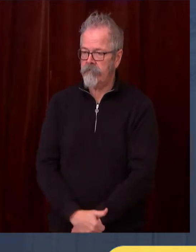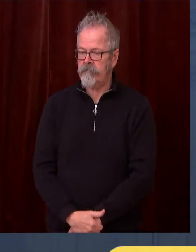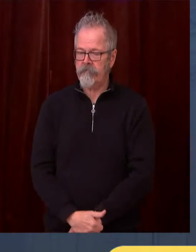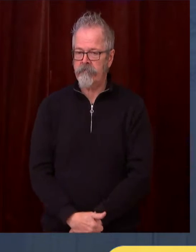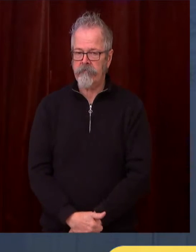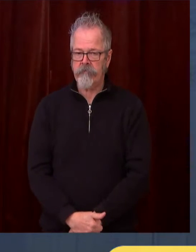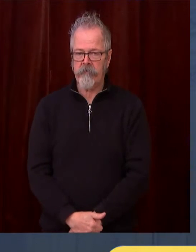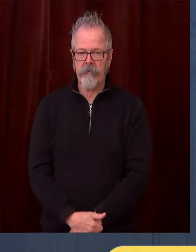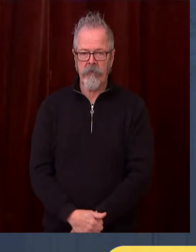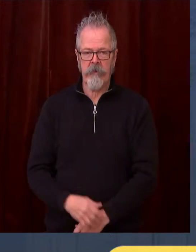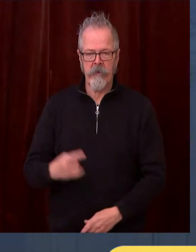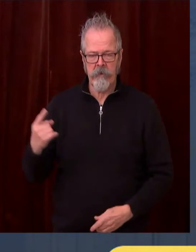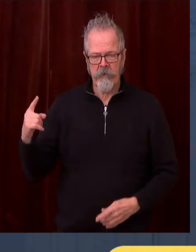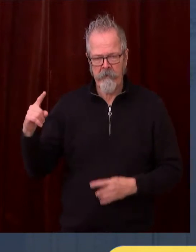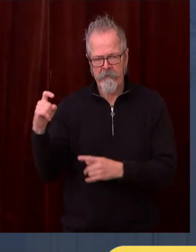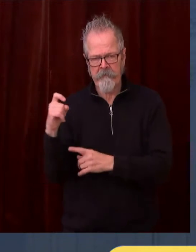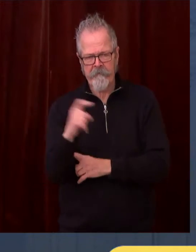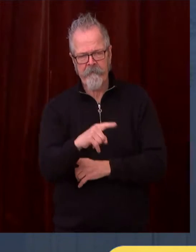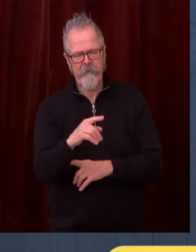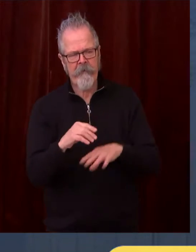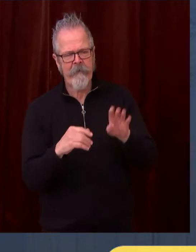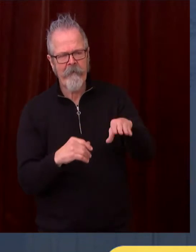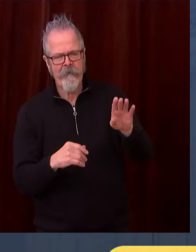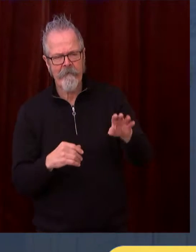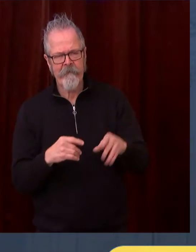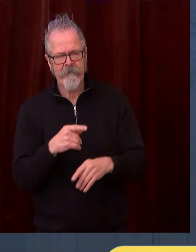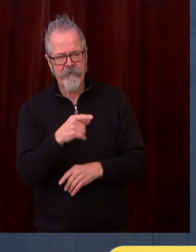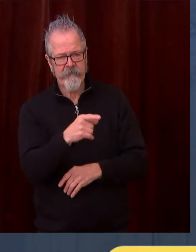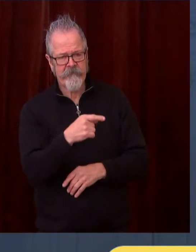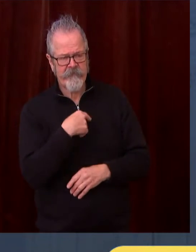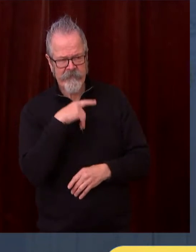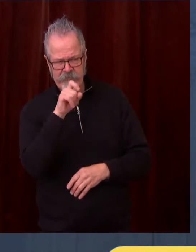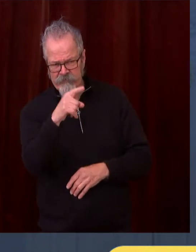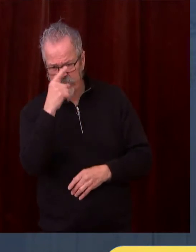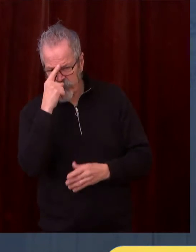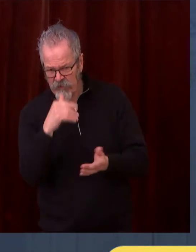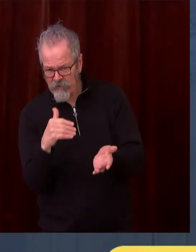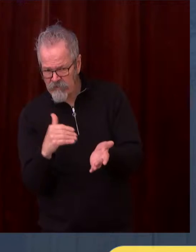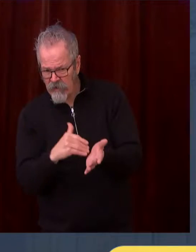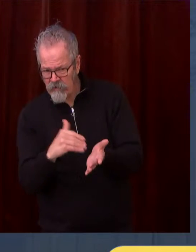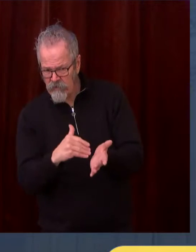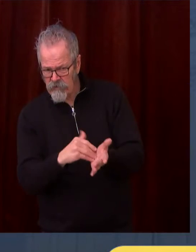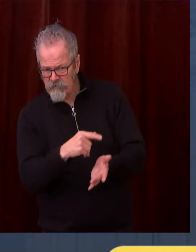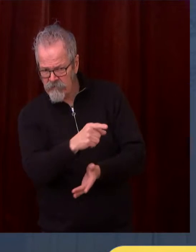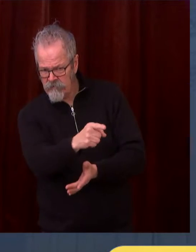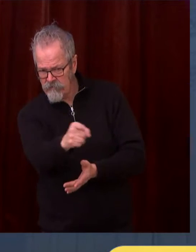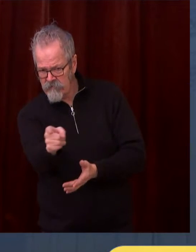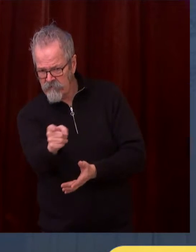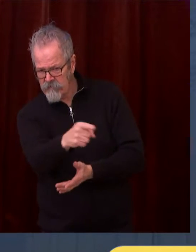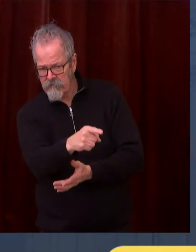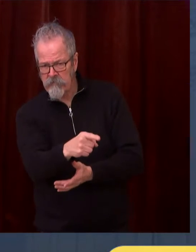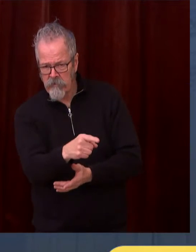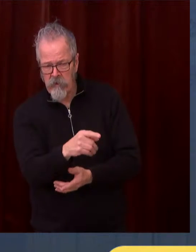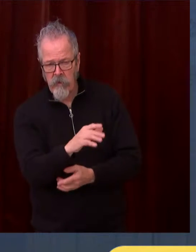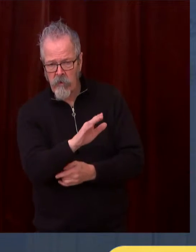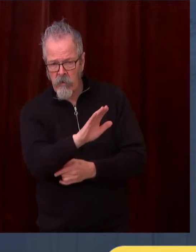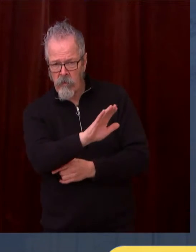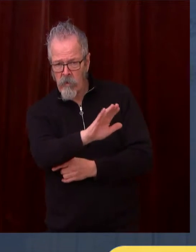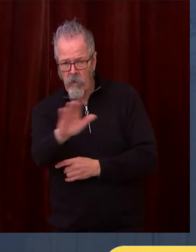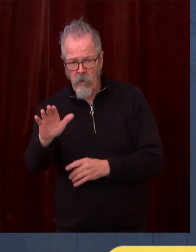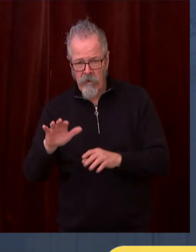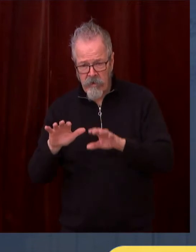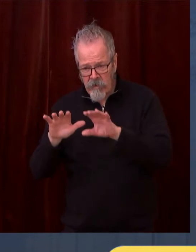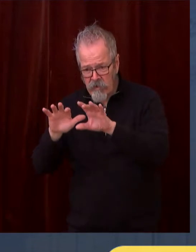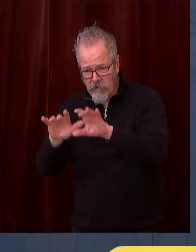Thank you. This is for the doctors. There's a paragraph in your letter to the Western state governors about uncertainty around some of this, which we're all